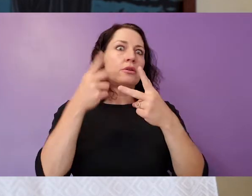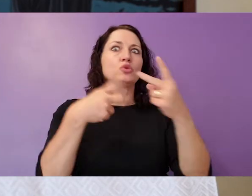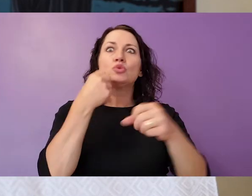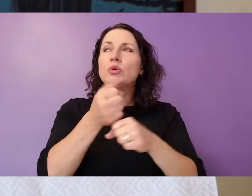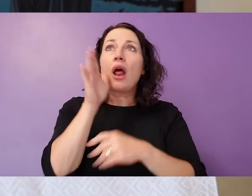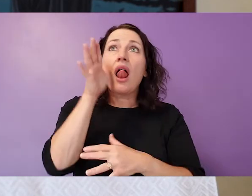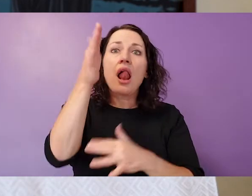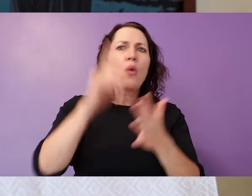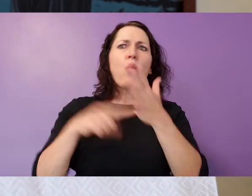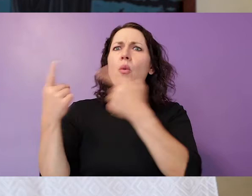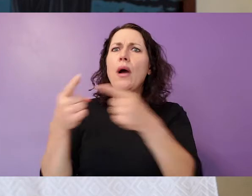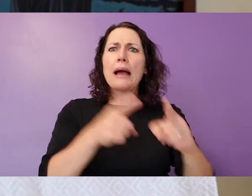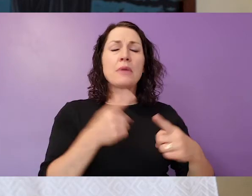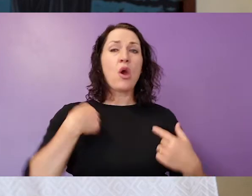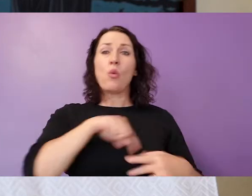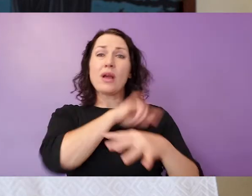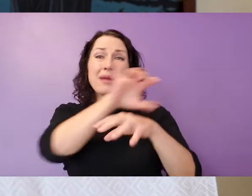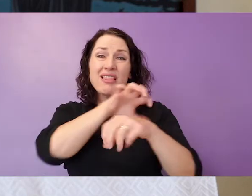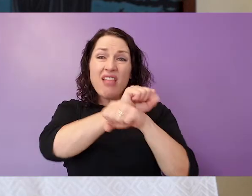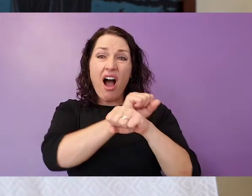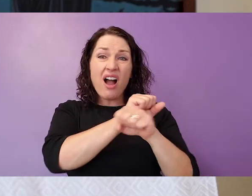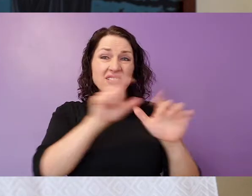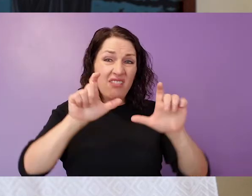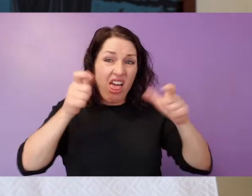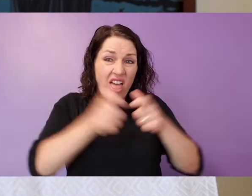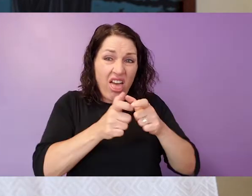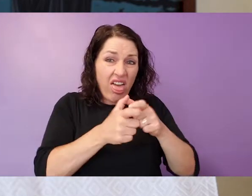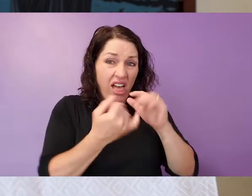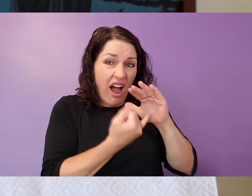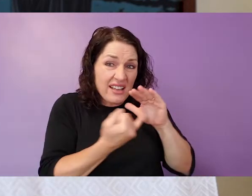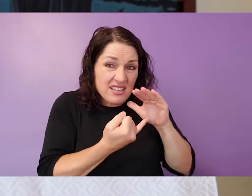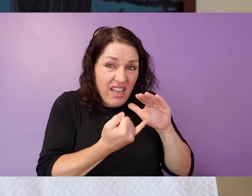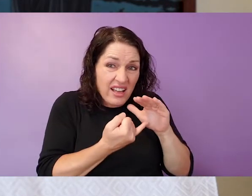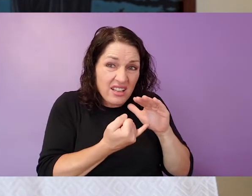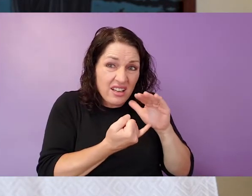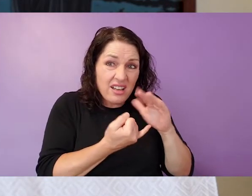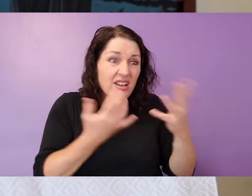year, 2 years? Are we going to be locked up,